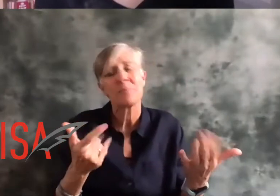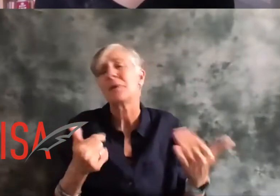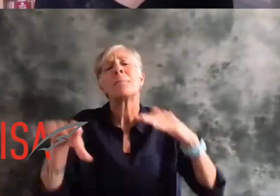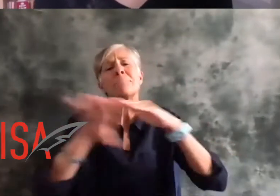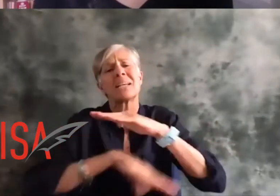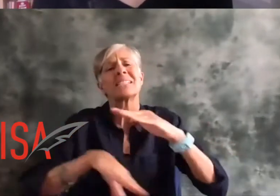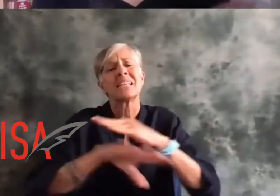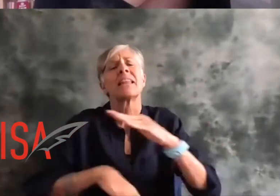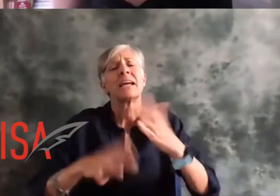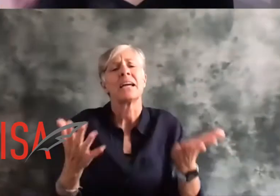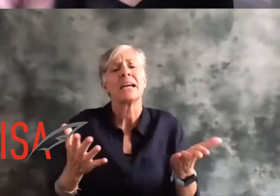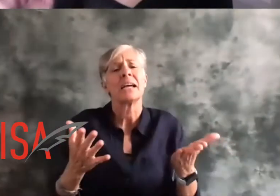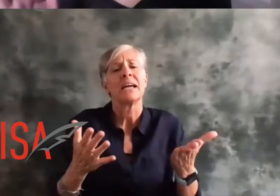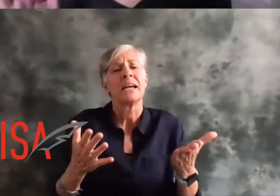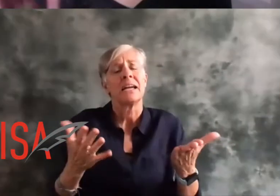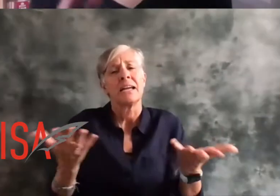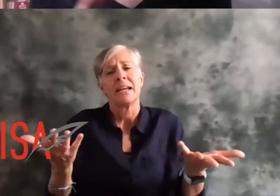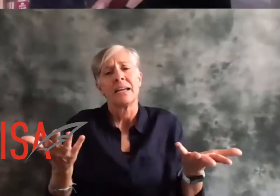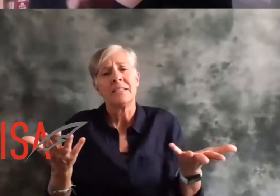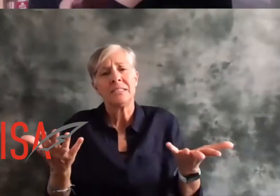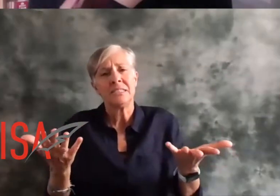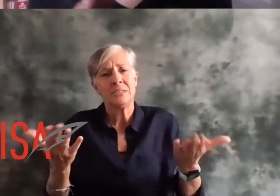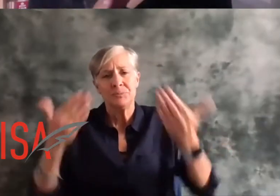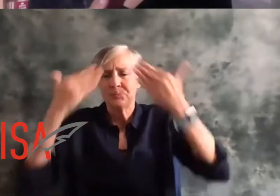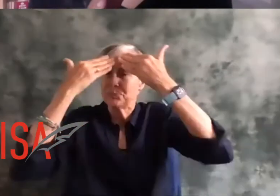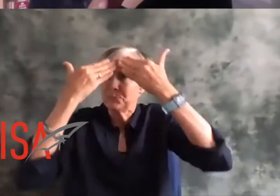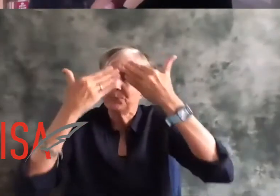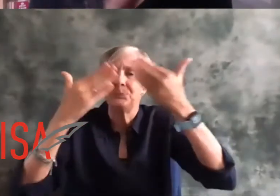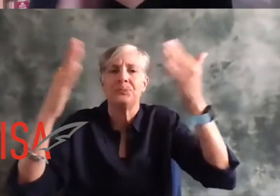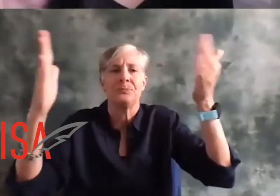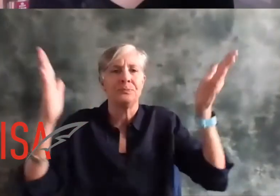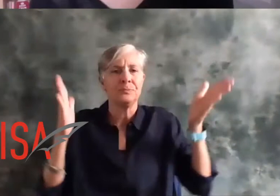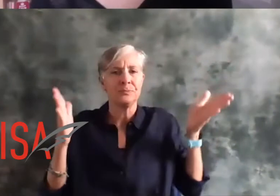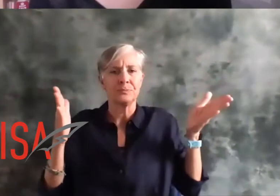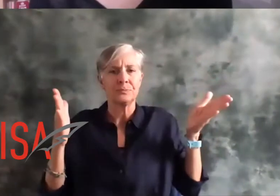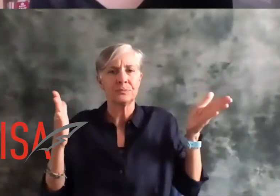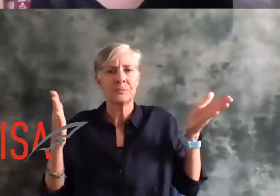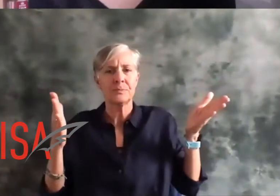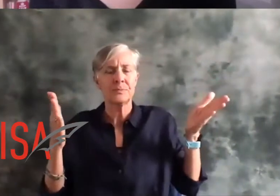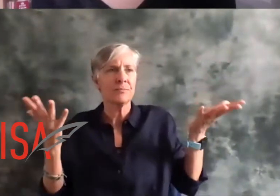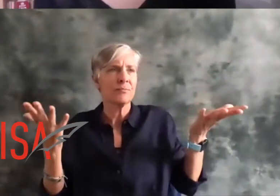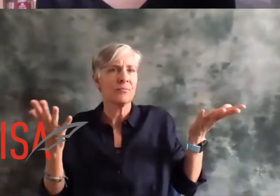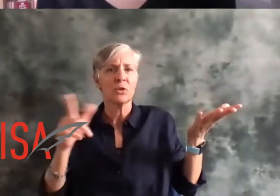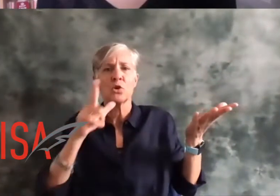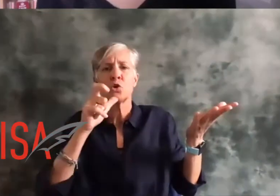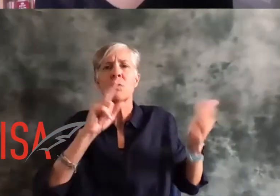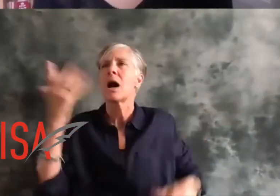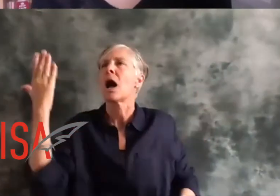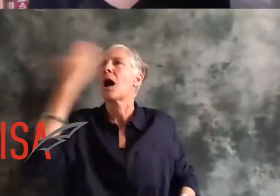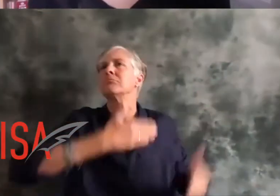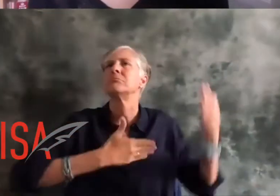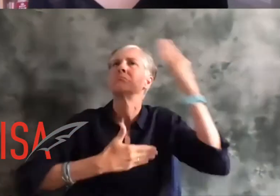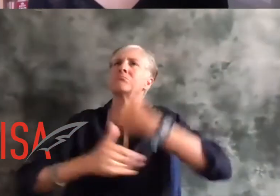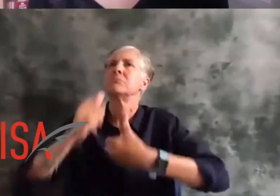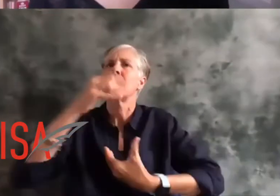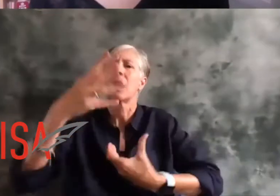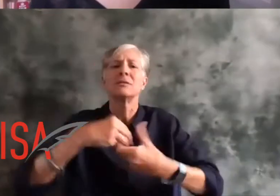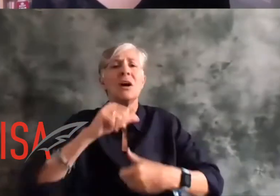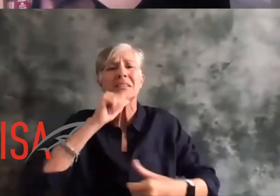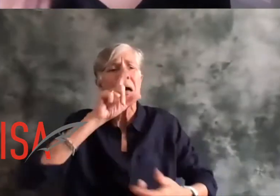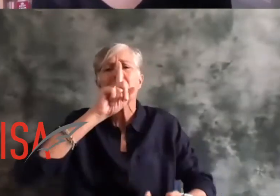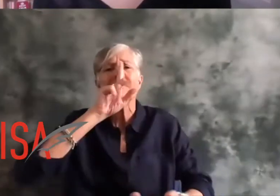like giving yourself the room to think about who you may have been overlooking. And it's not malicious and it's